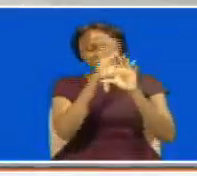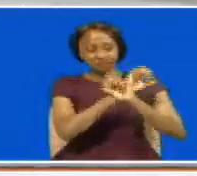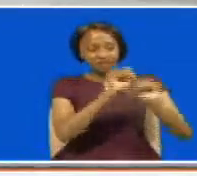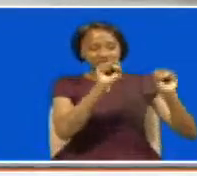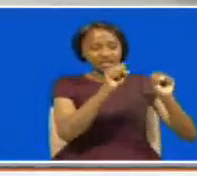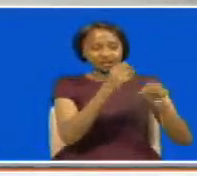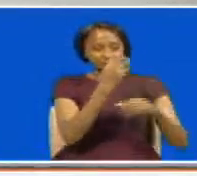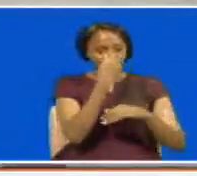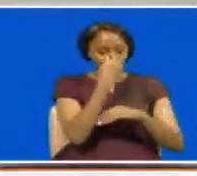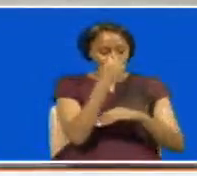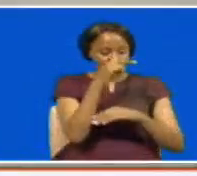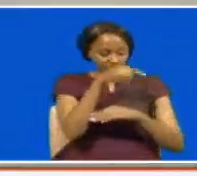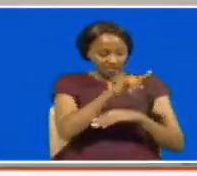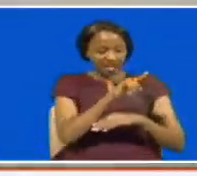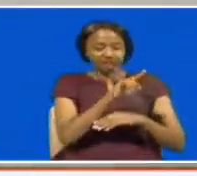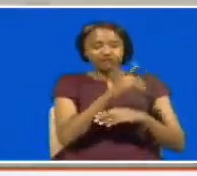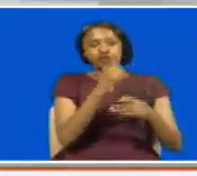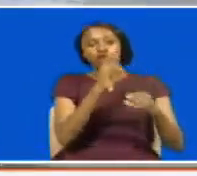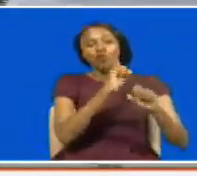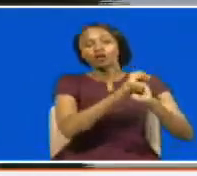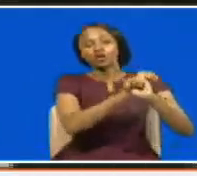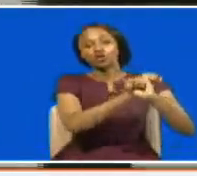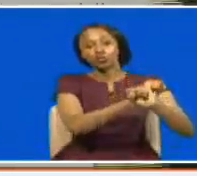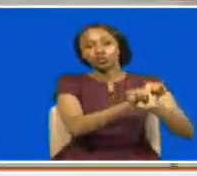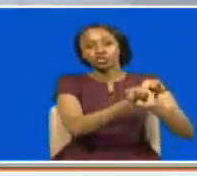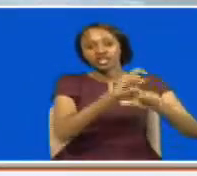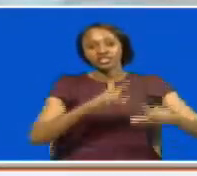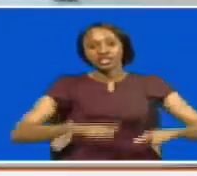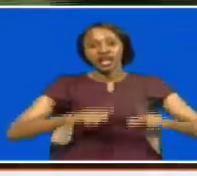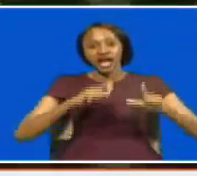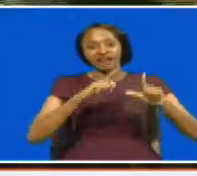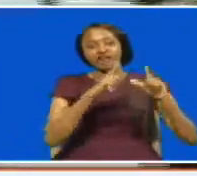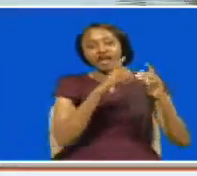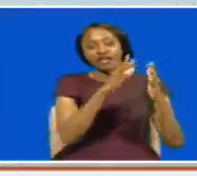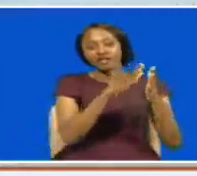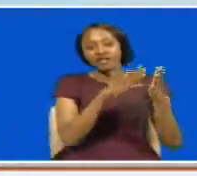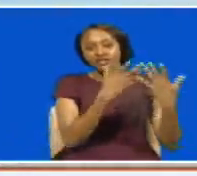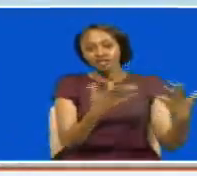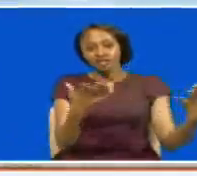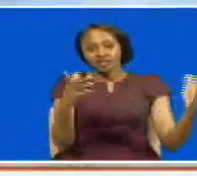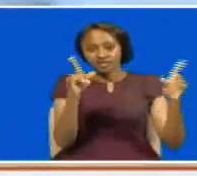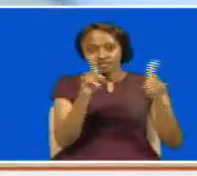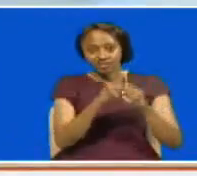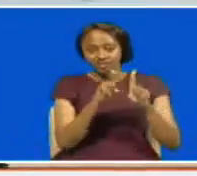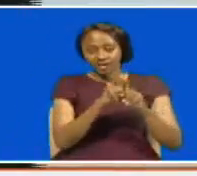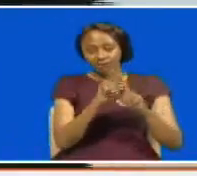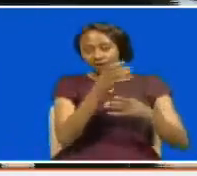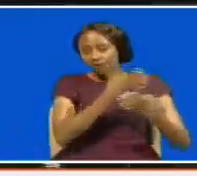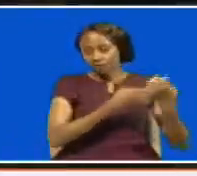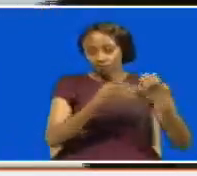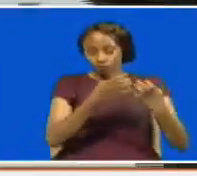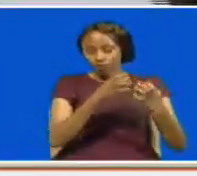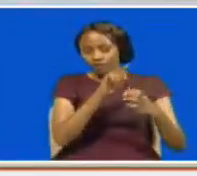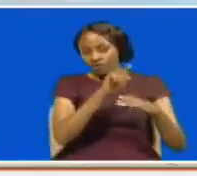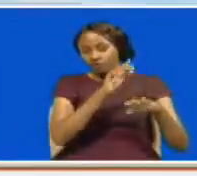the pressure to protect lives and properties, coupled with economical losses occasioned by the demos, were mounting.